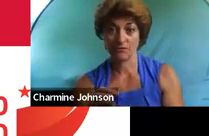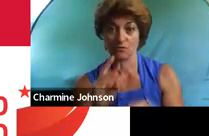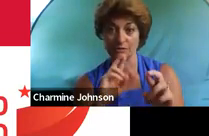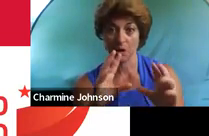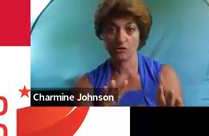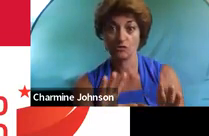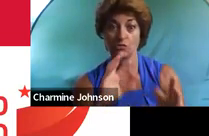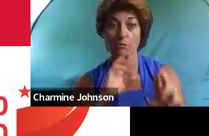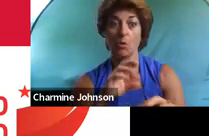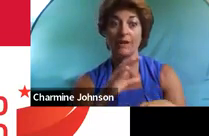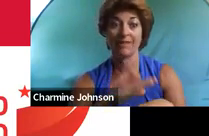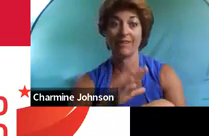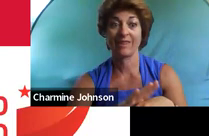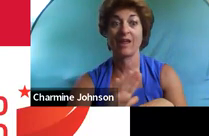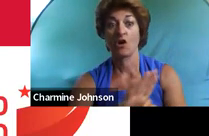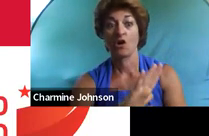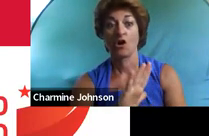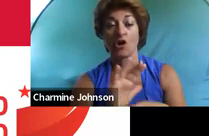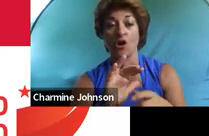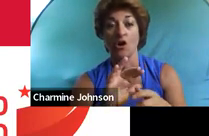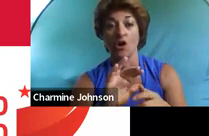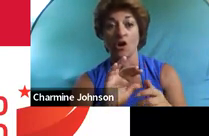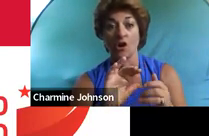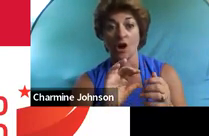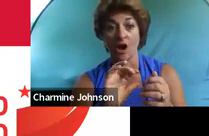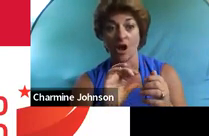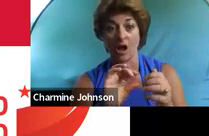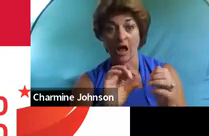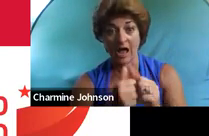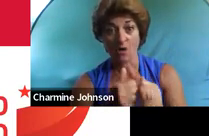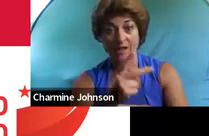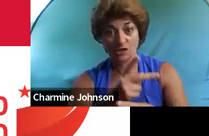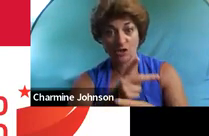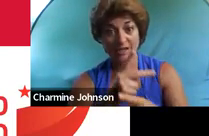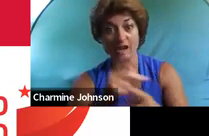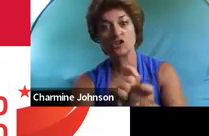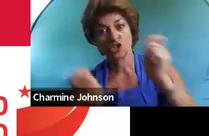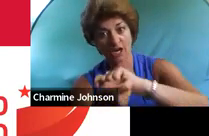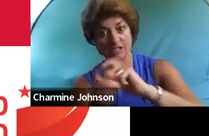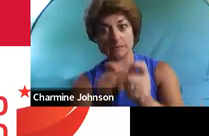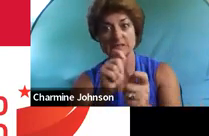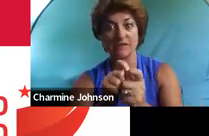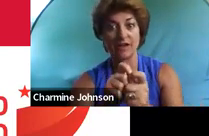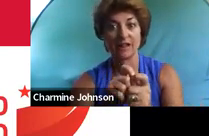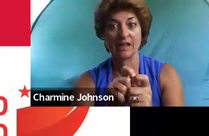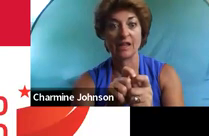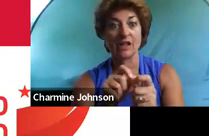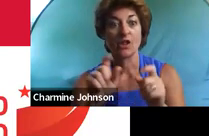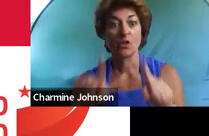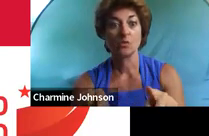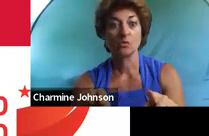of the respondents reported that their regimen for care had changed, specifically those who attended day